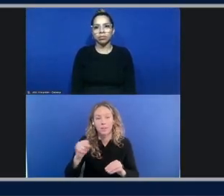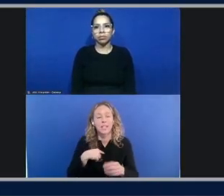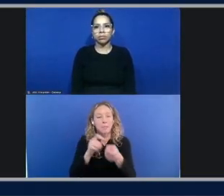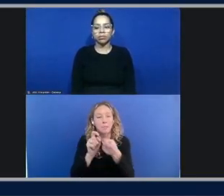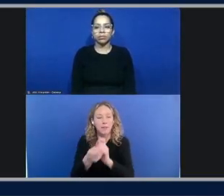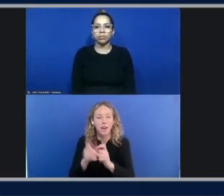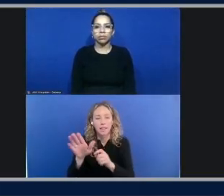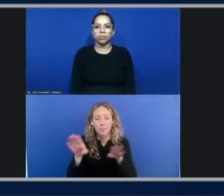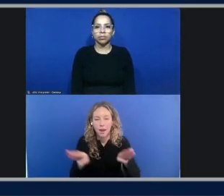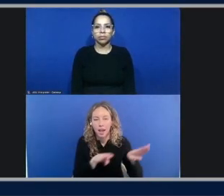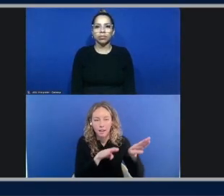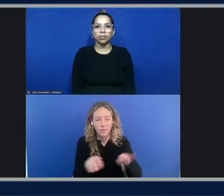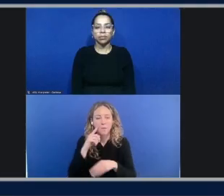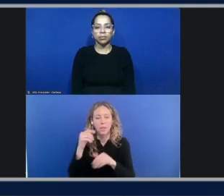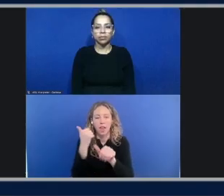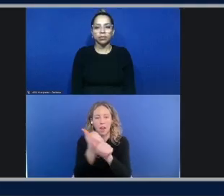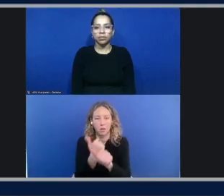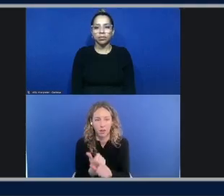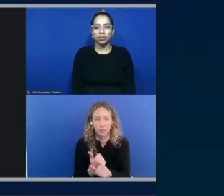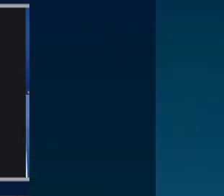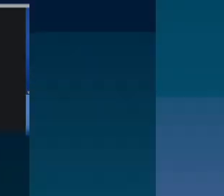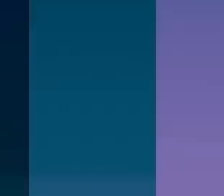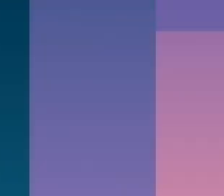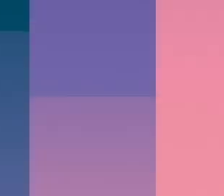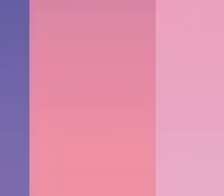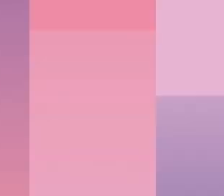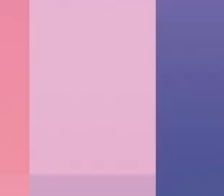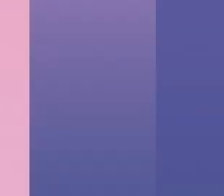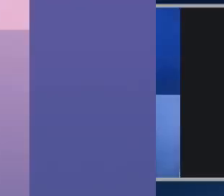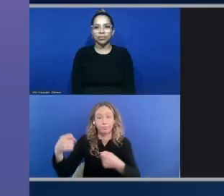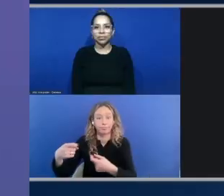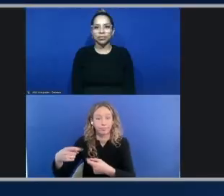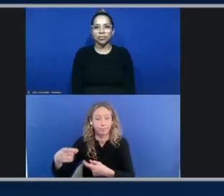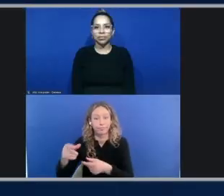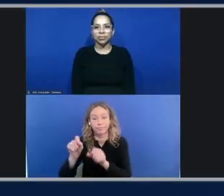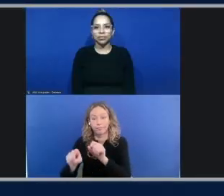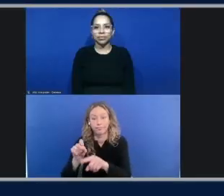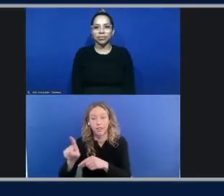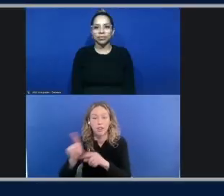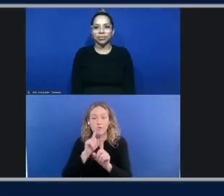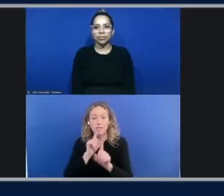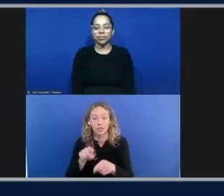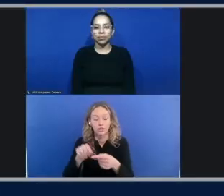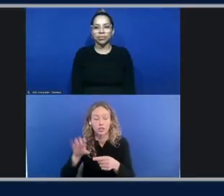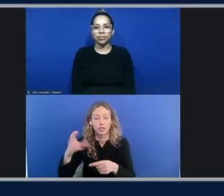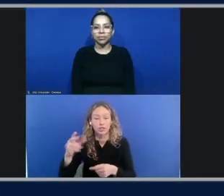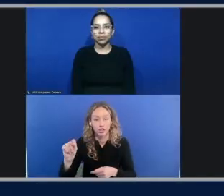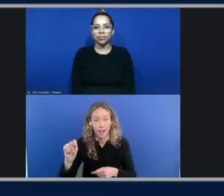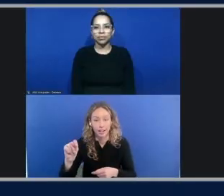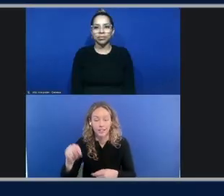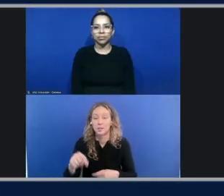the algorithm. We got some people with their answers starting to trickle into the chat. We got A and